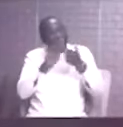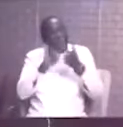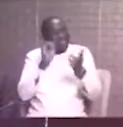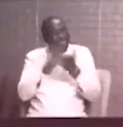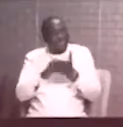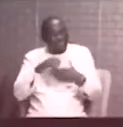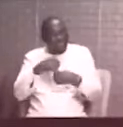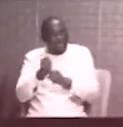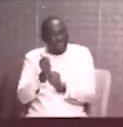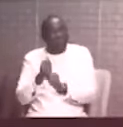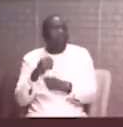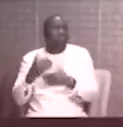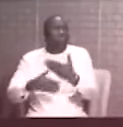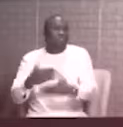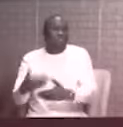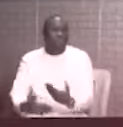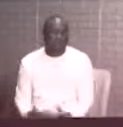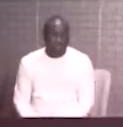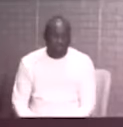process.